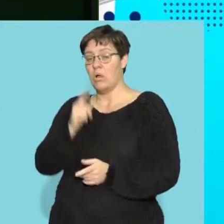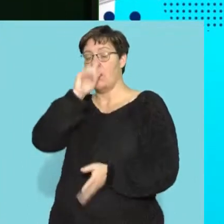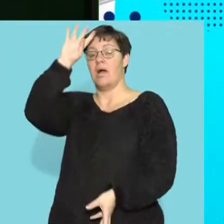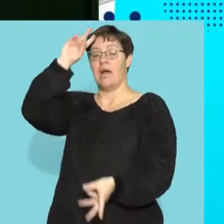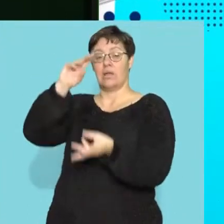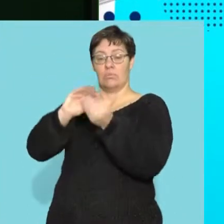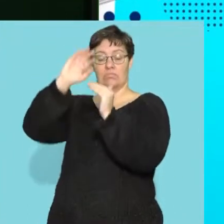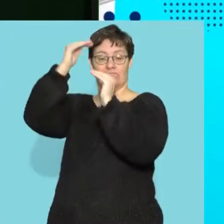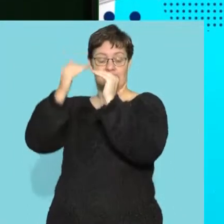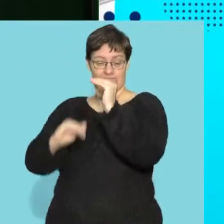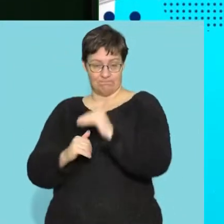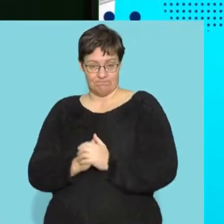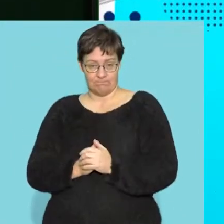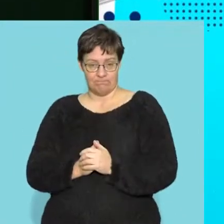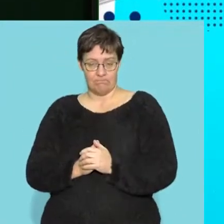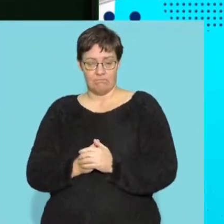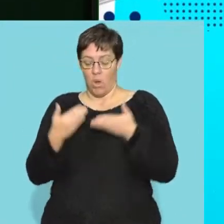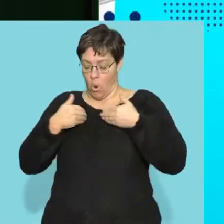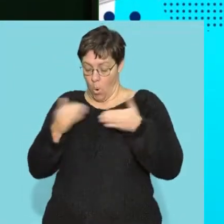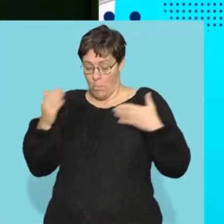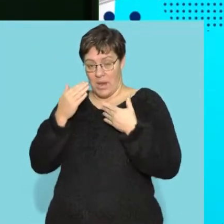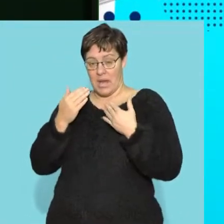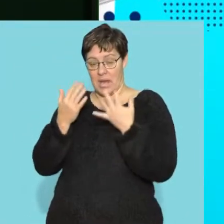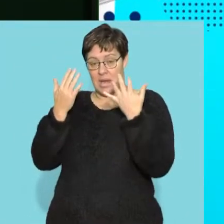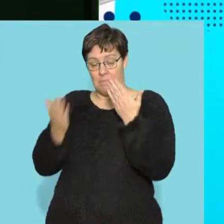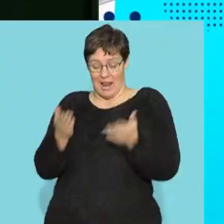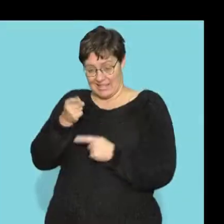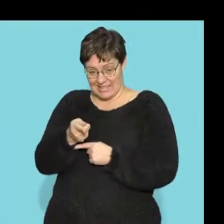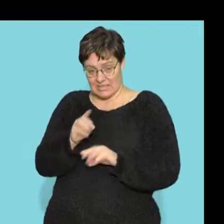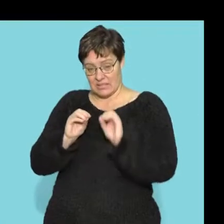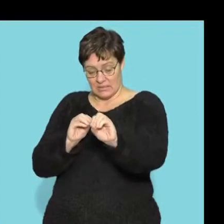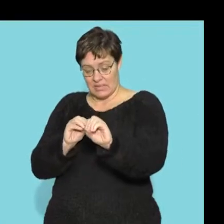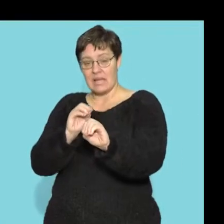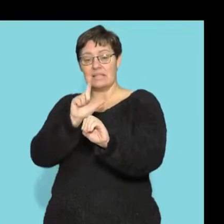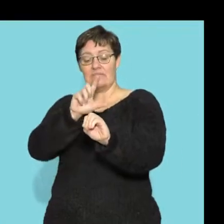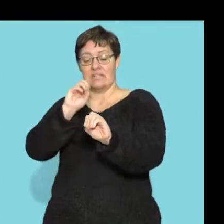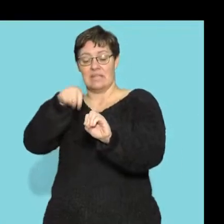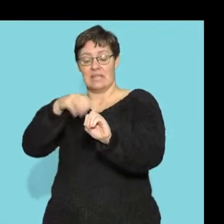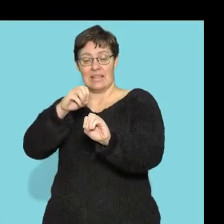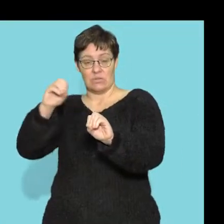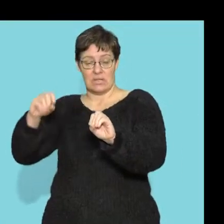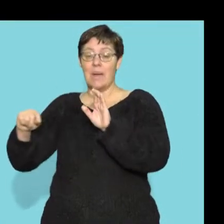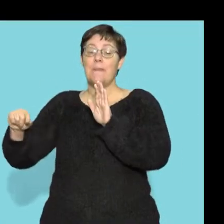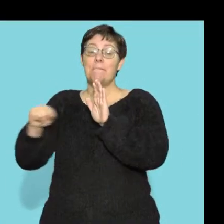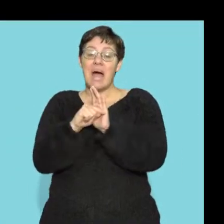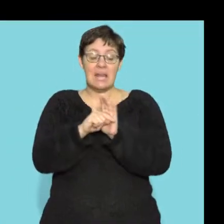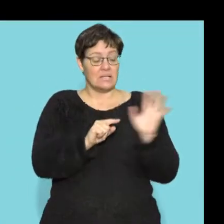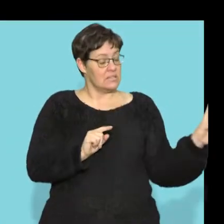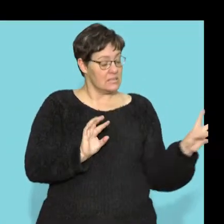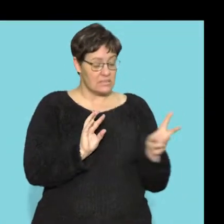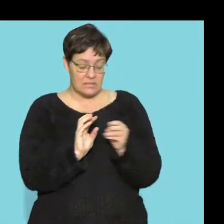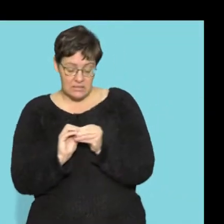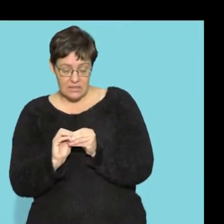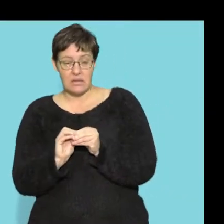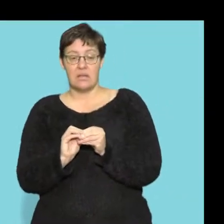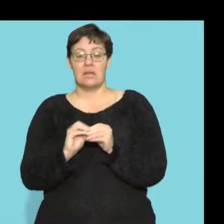accumulated depreciation. Take your opening balance, which we did, 70,000 minus the accumulated